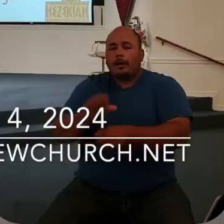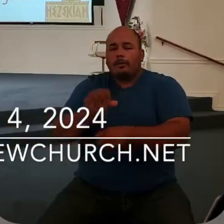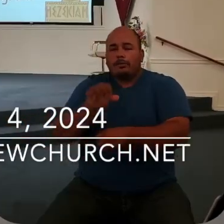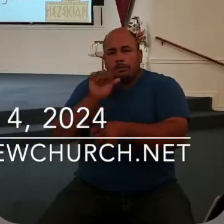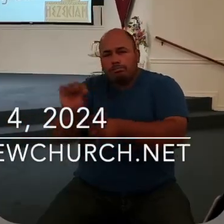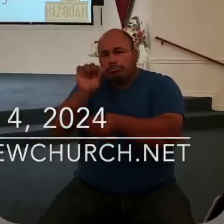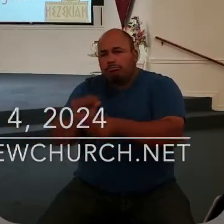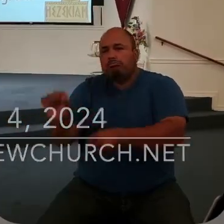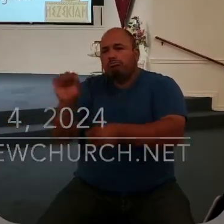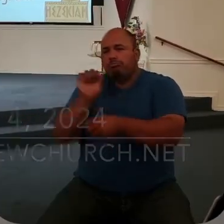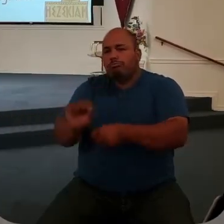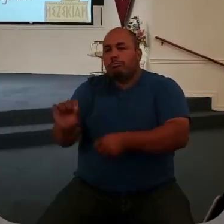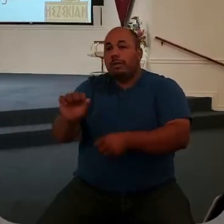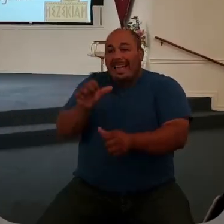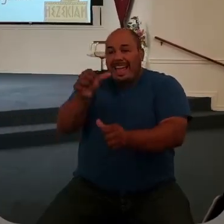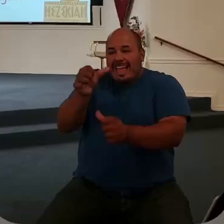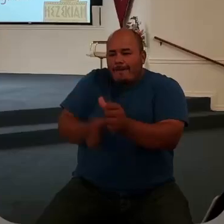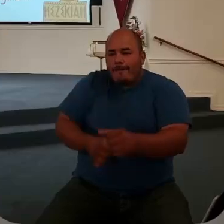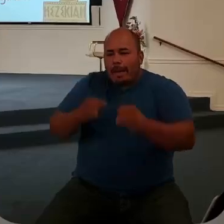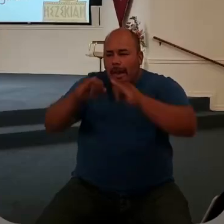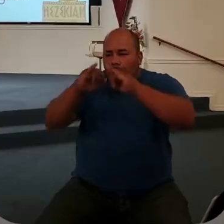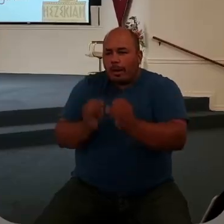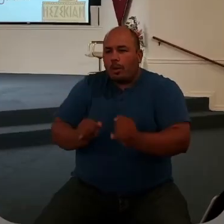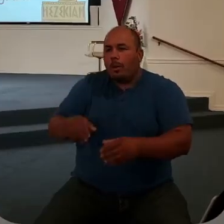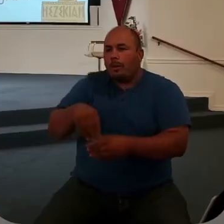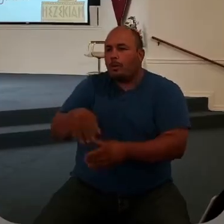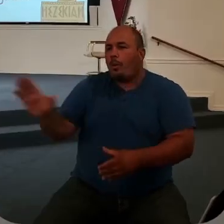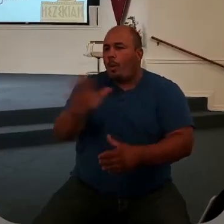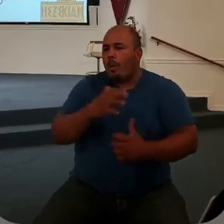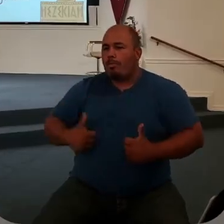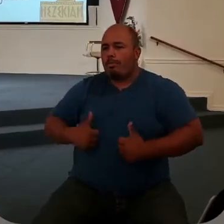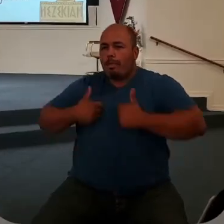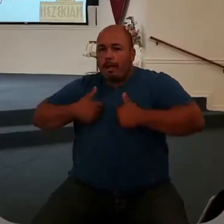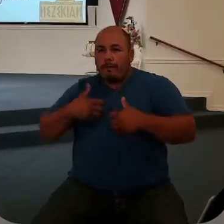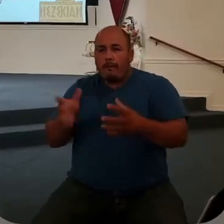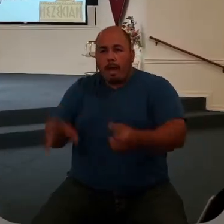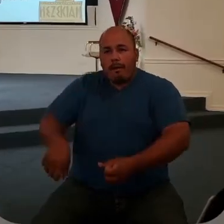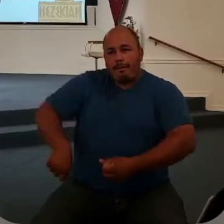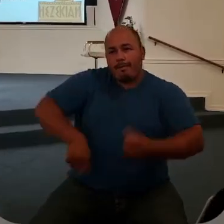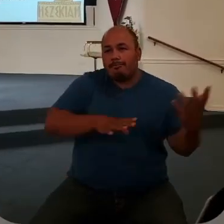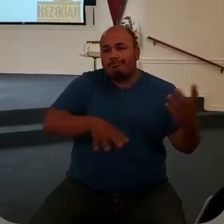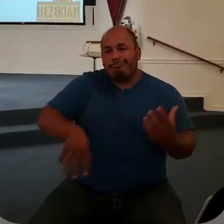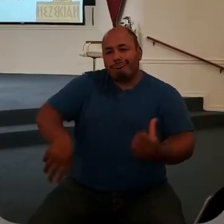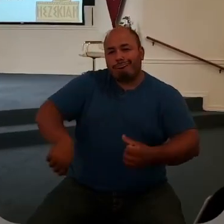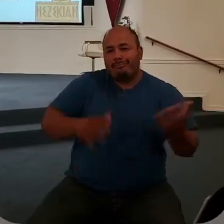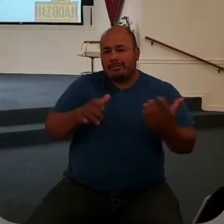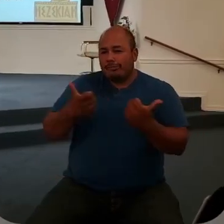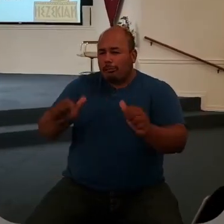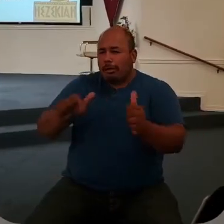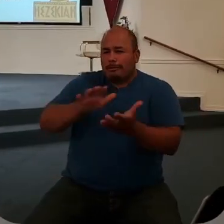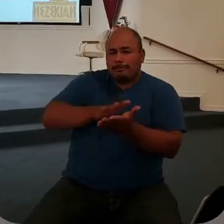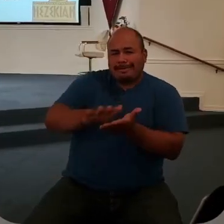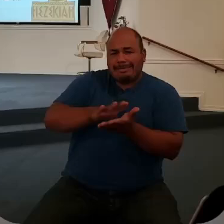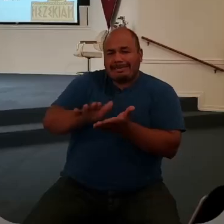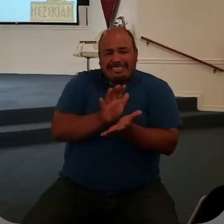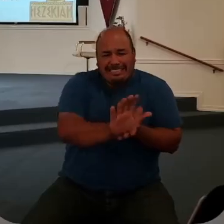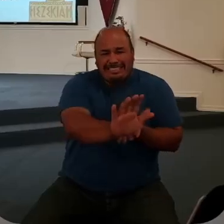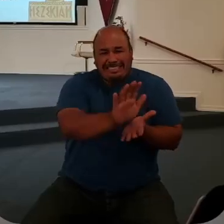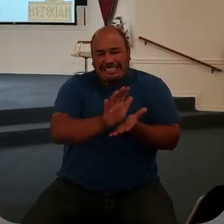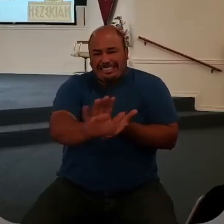idol in your life one by one, and yet suddenly caught in a scary, overwhelming,